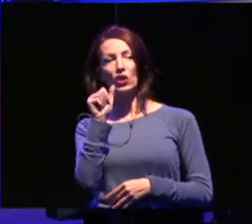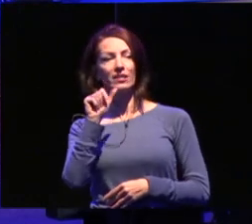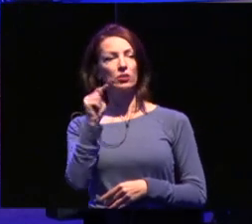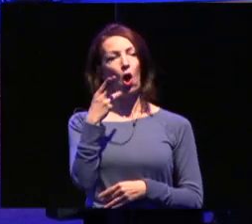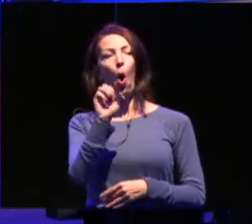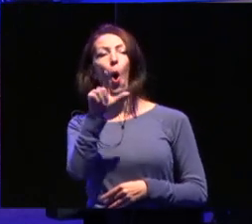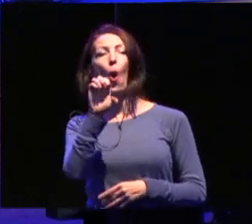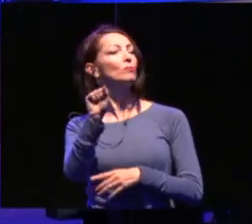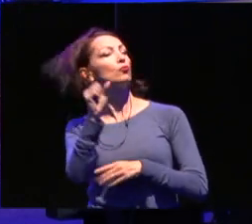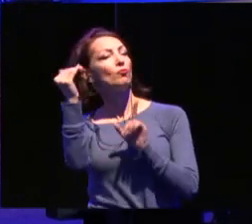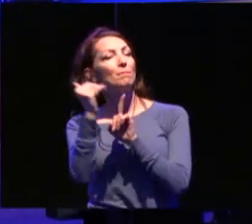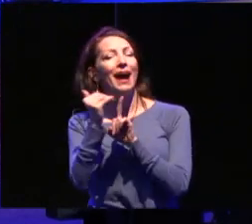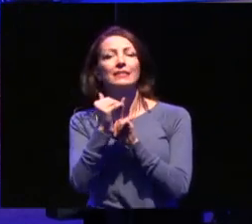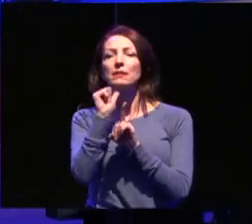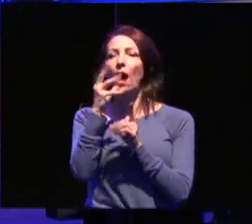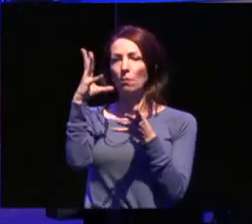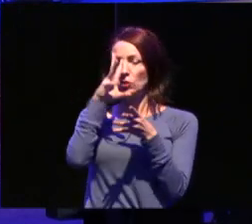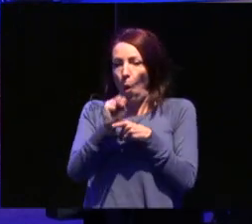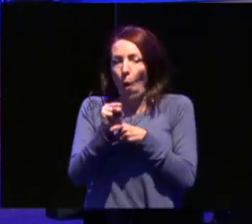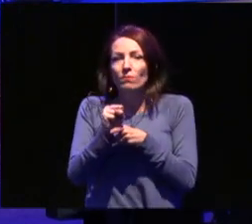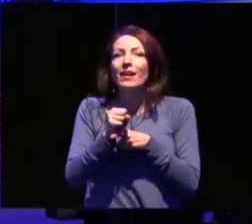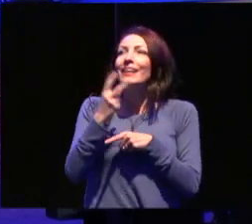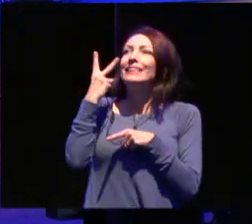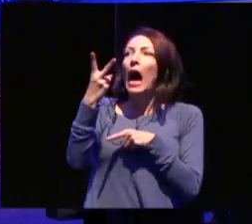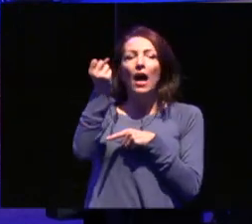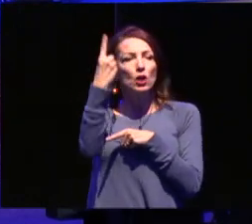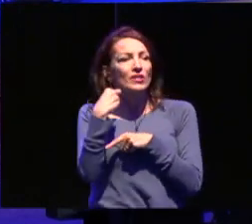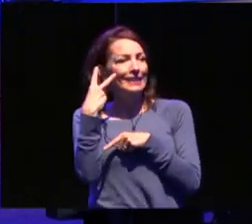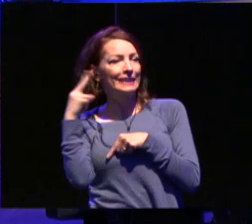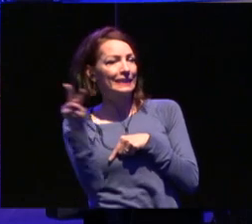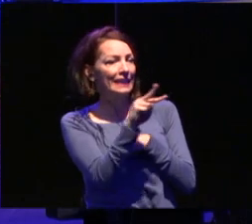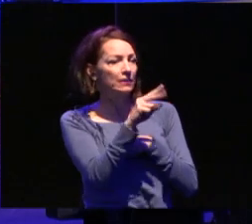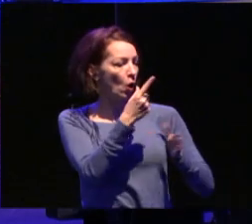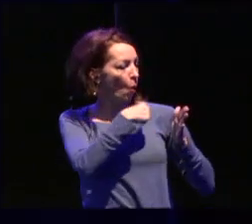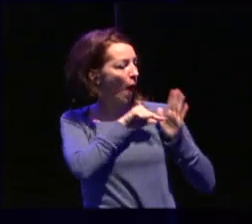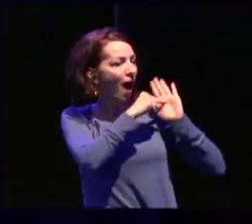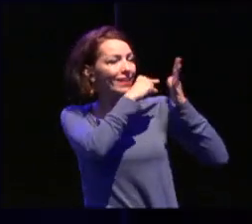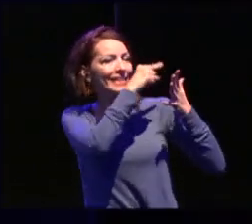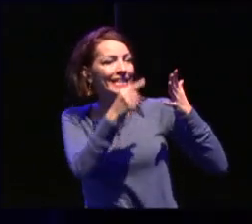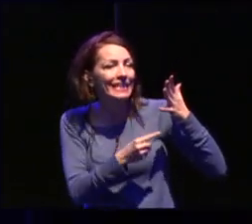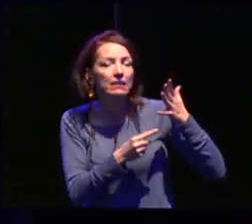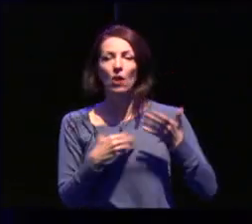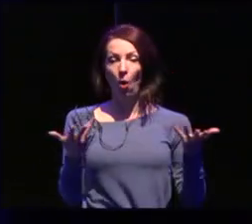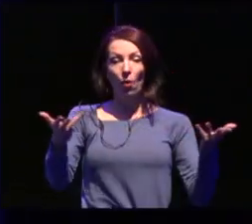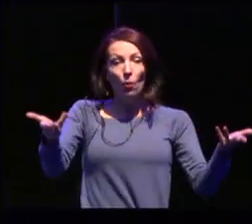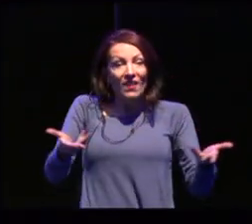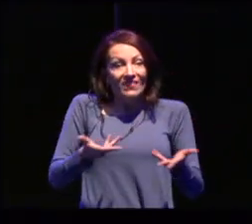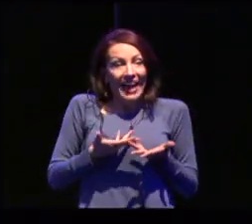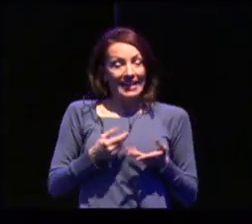by its creation, infinite. So God only sees quality. So we're inviting ourselves through the alchemical process to take a